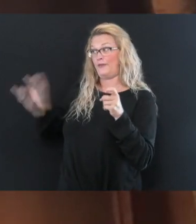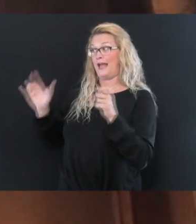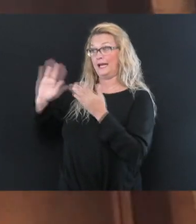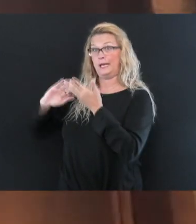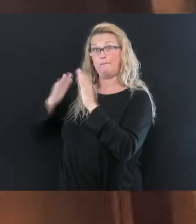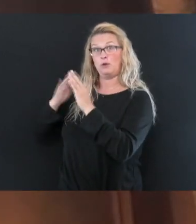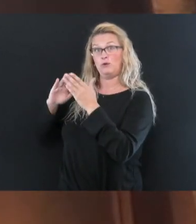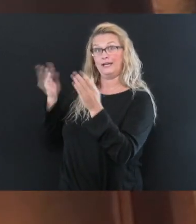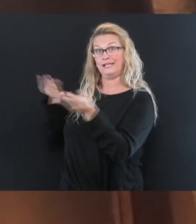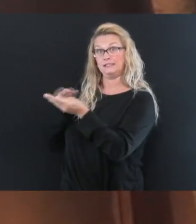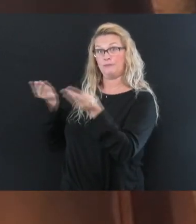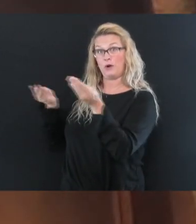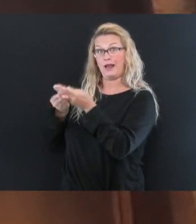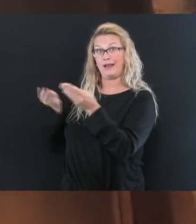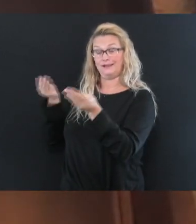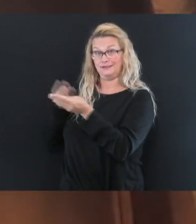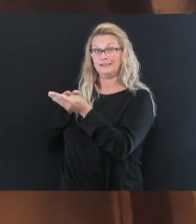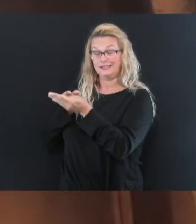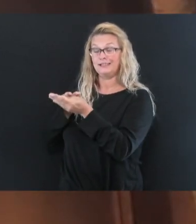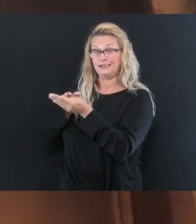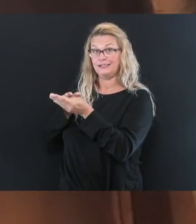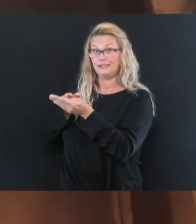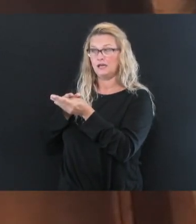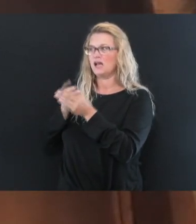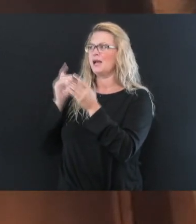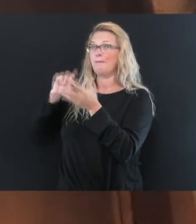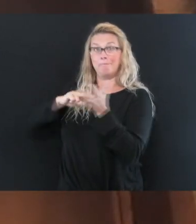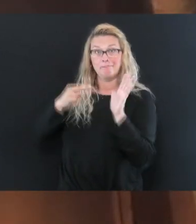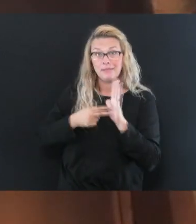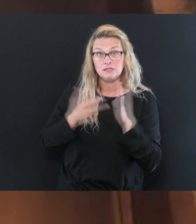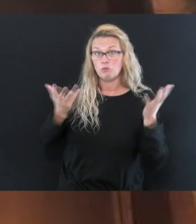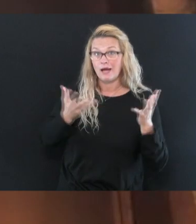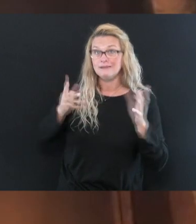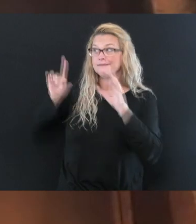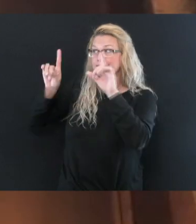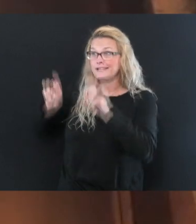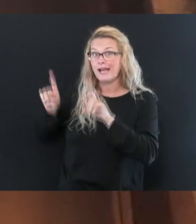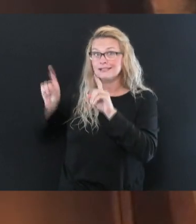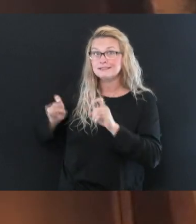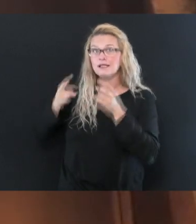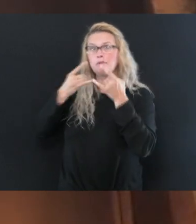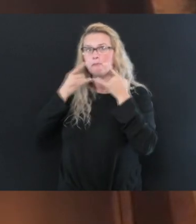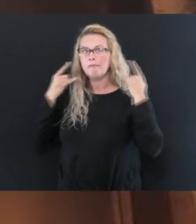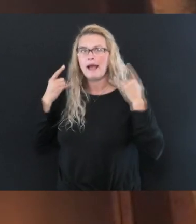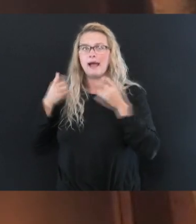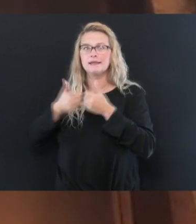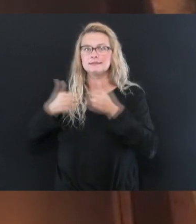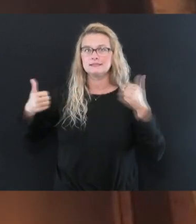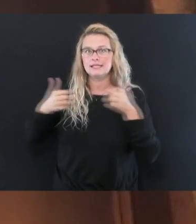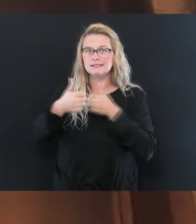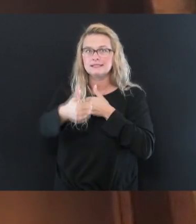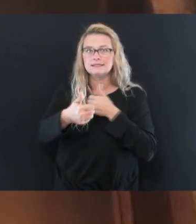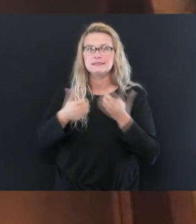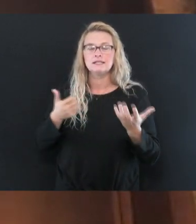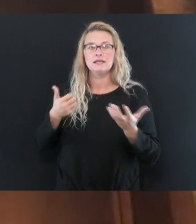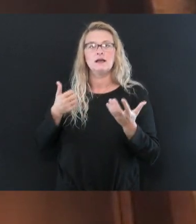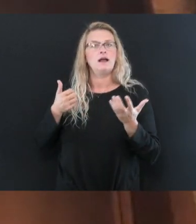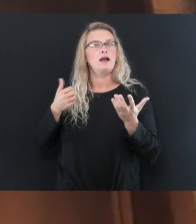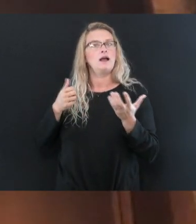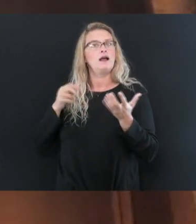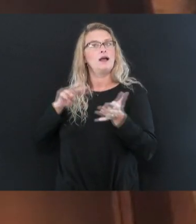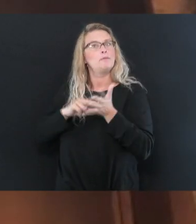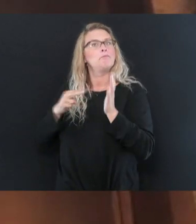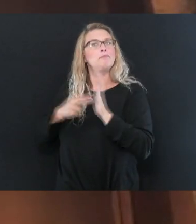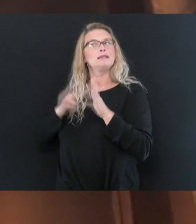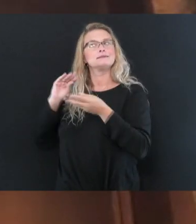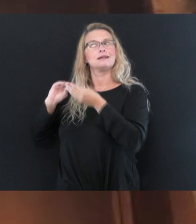of COVID-19, which means do a lot of tests and wear your mask and stay physically distanced, that we can make those numbers